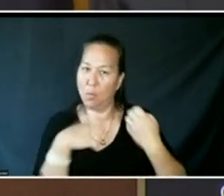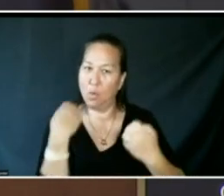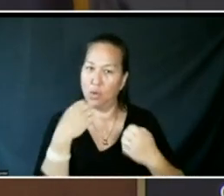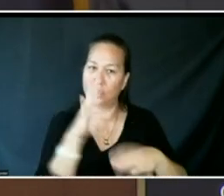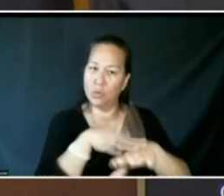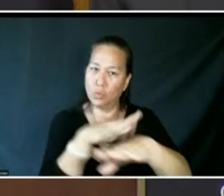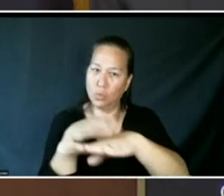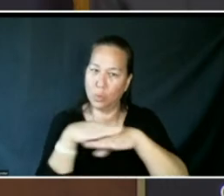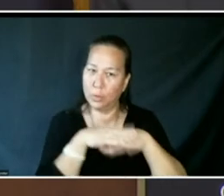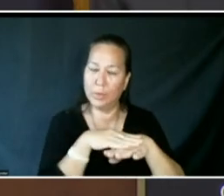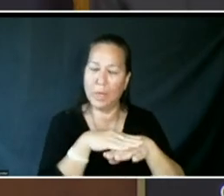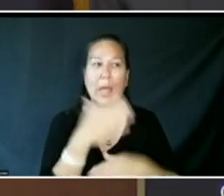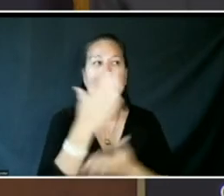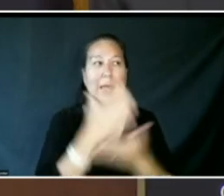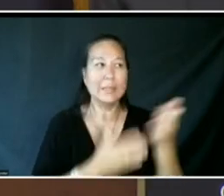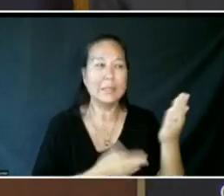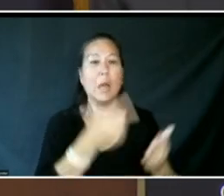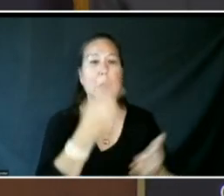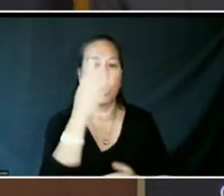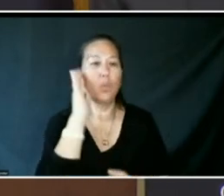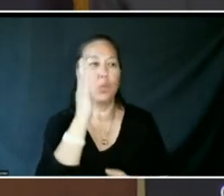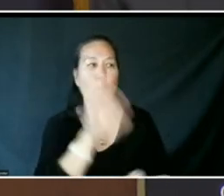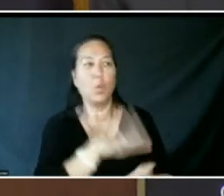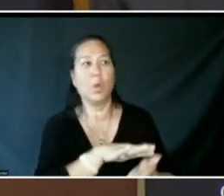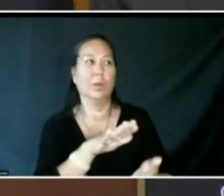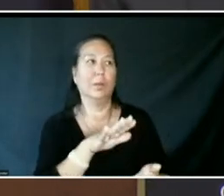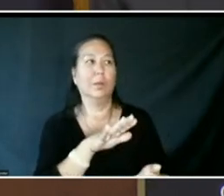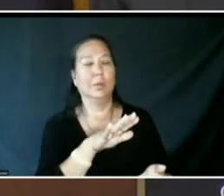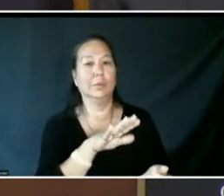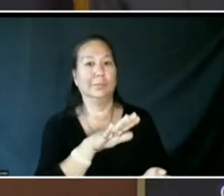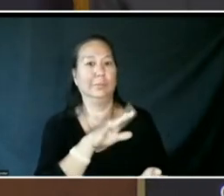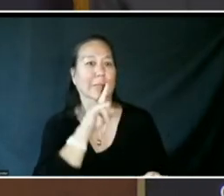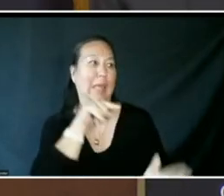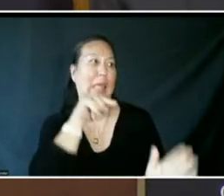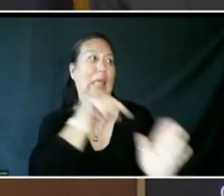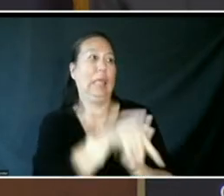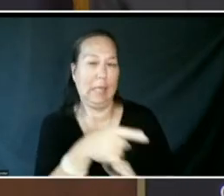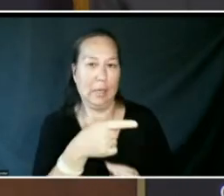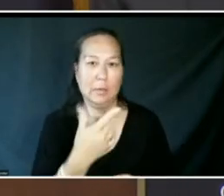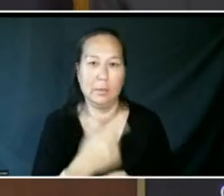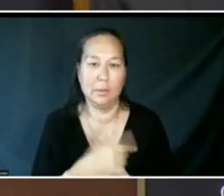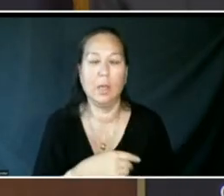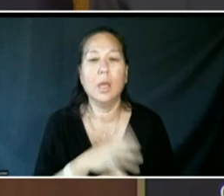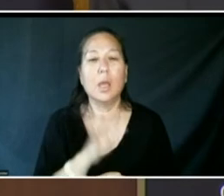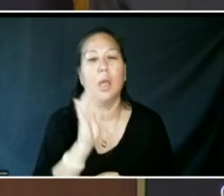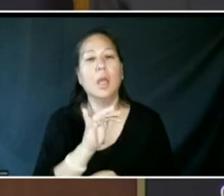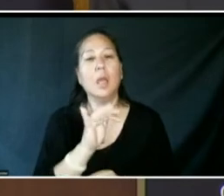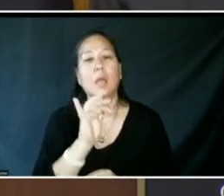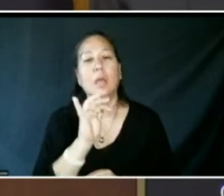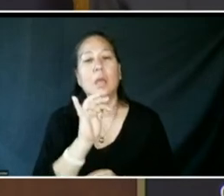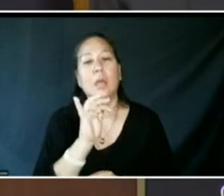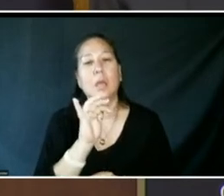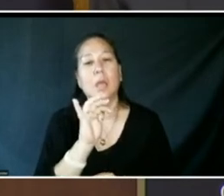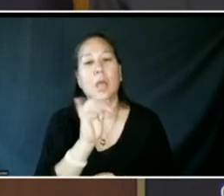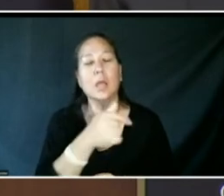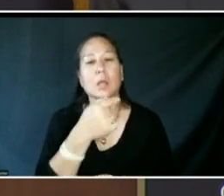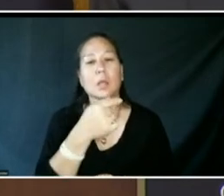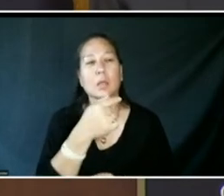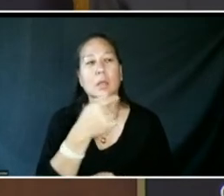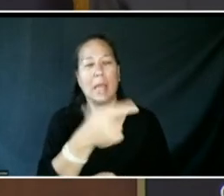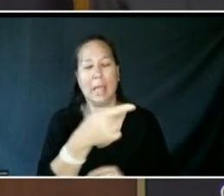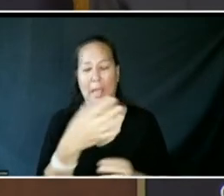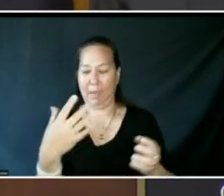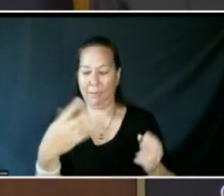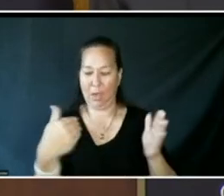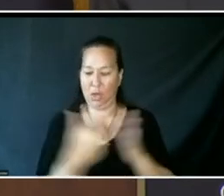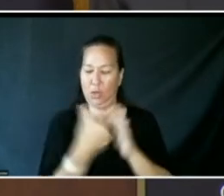get killed, representatives of President Trump appeared in Georgia, including Rudy Giuliani, and launched a new conspiracy theory that